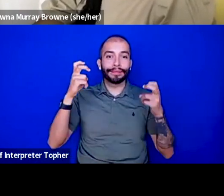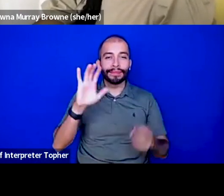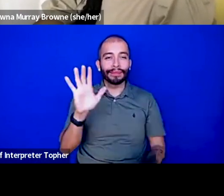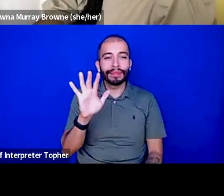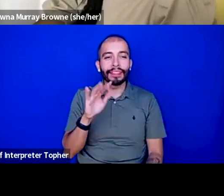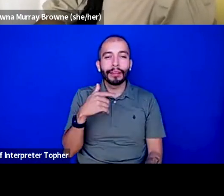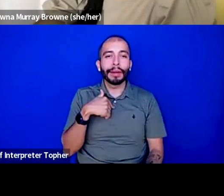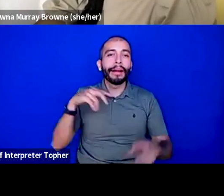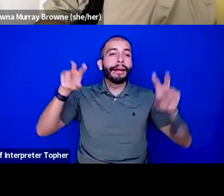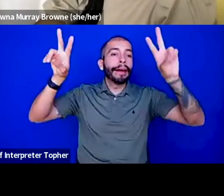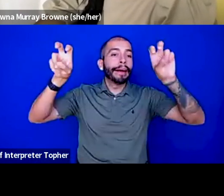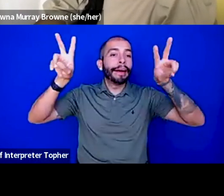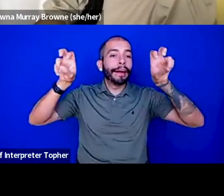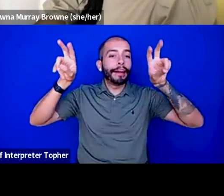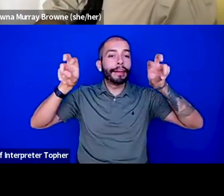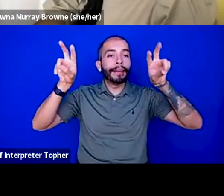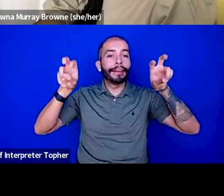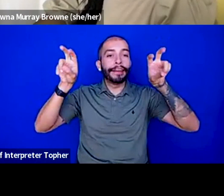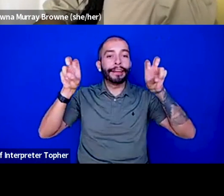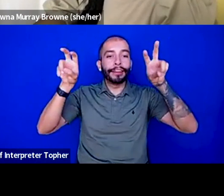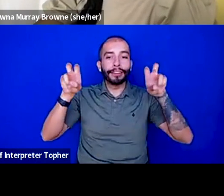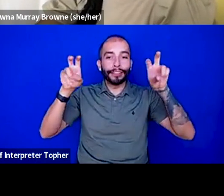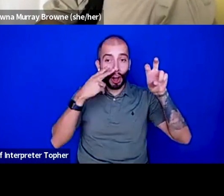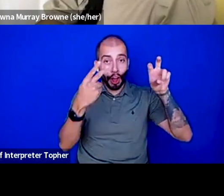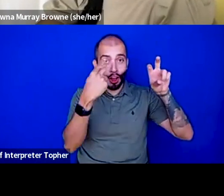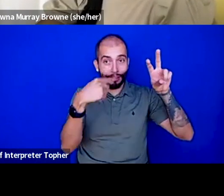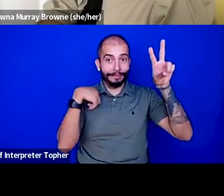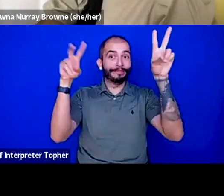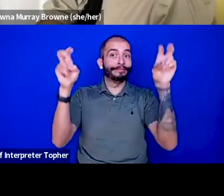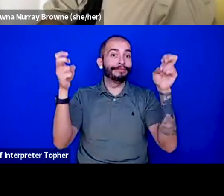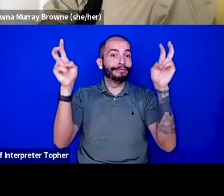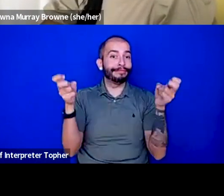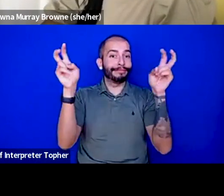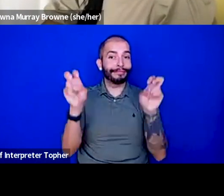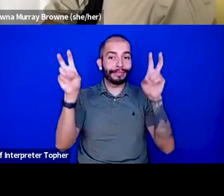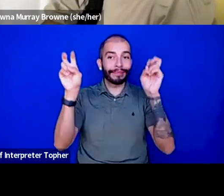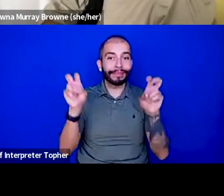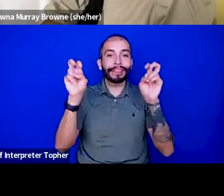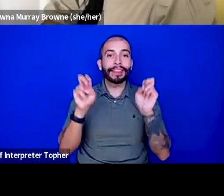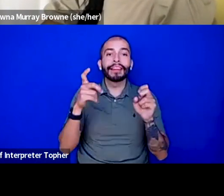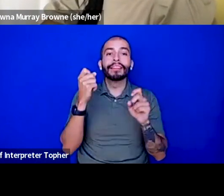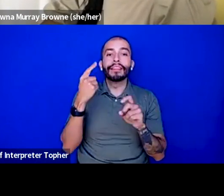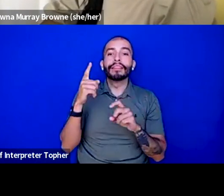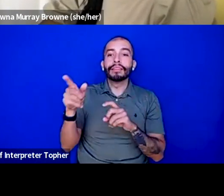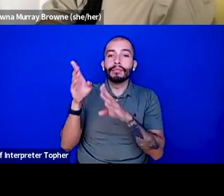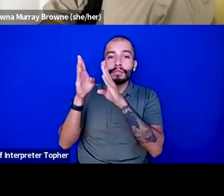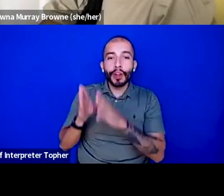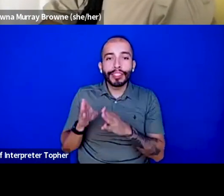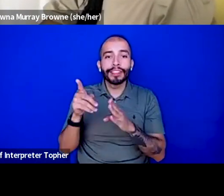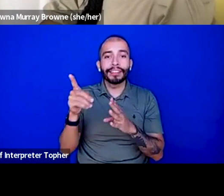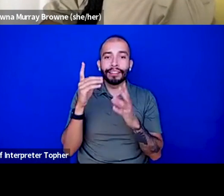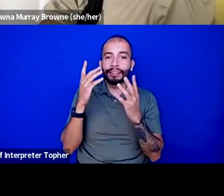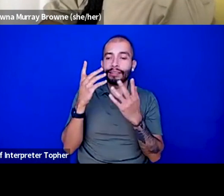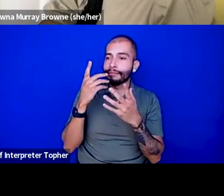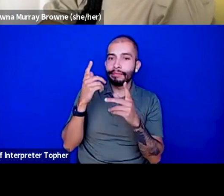fingers, right? It is not the person that has particular kinds of criminal charges, quote, right?